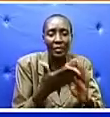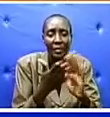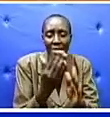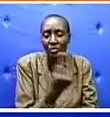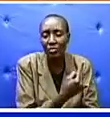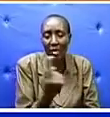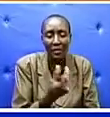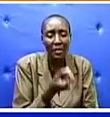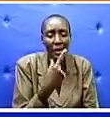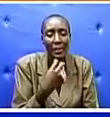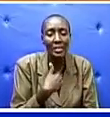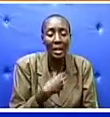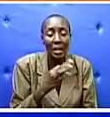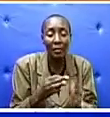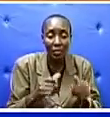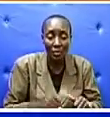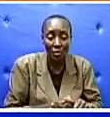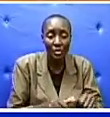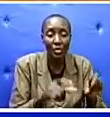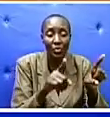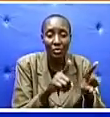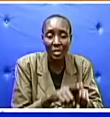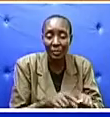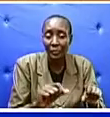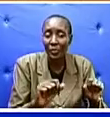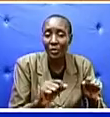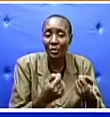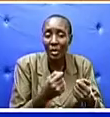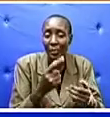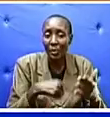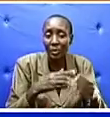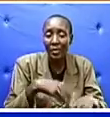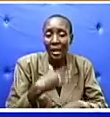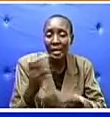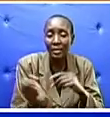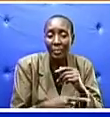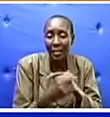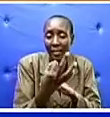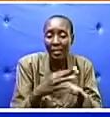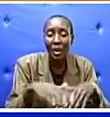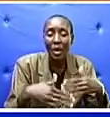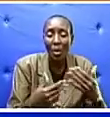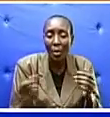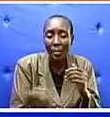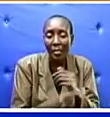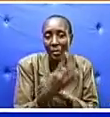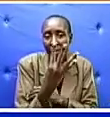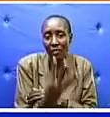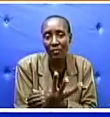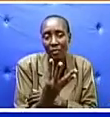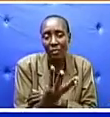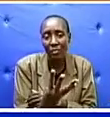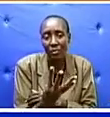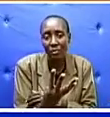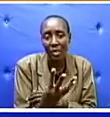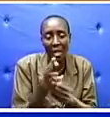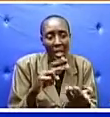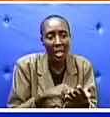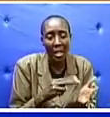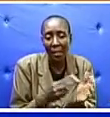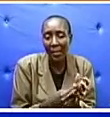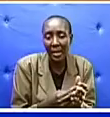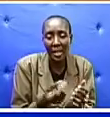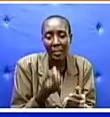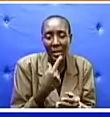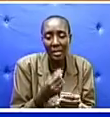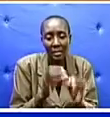their medication. Because if it continues like this, what happens in the next 3 to 4 months? We are going to a complete shortage. Mm-hmm. And then what